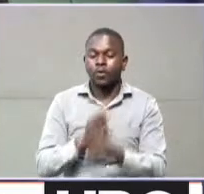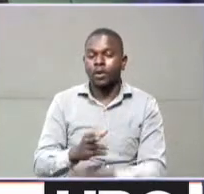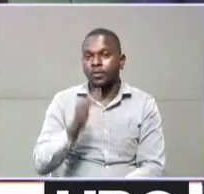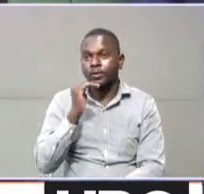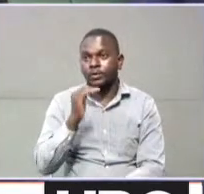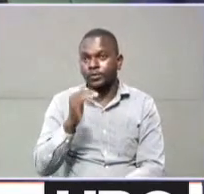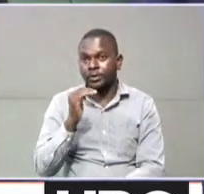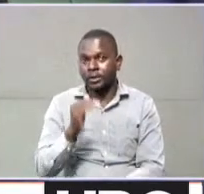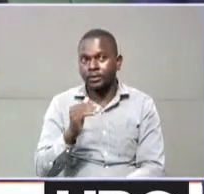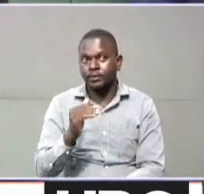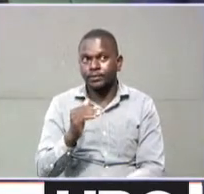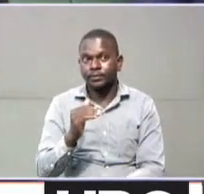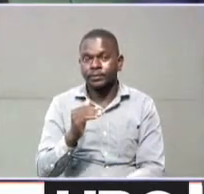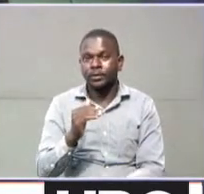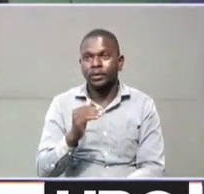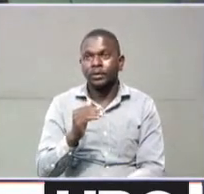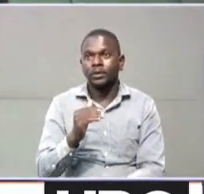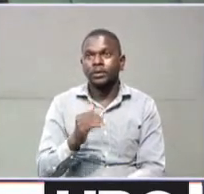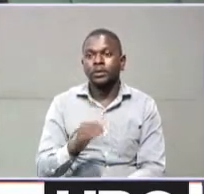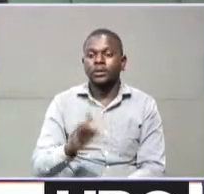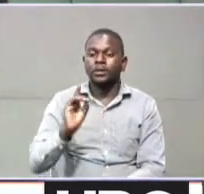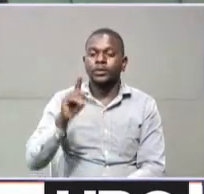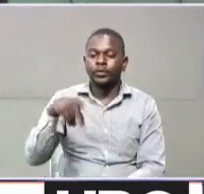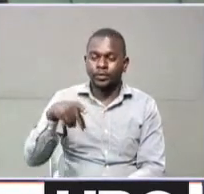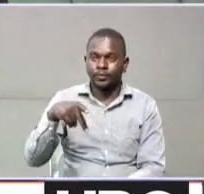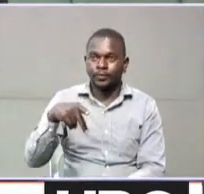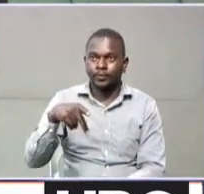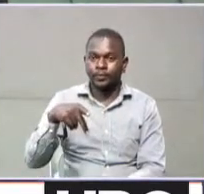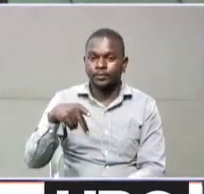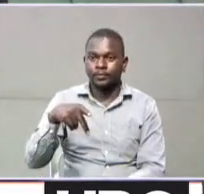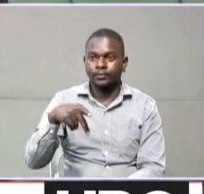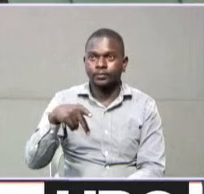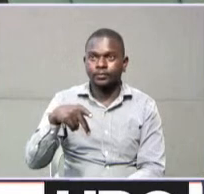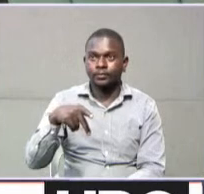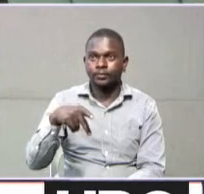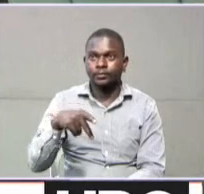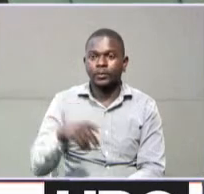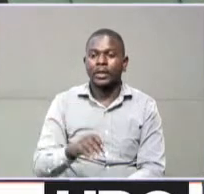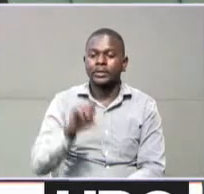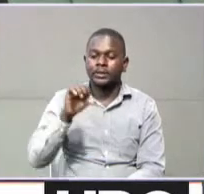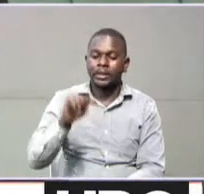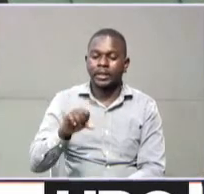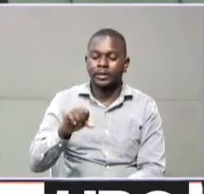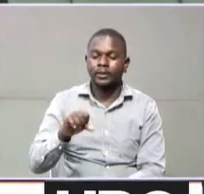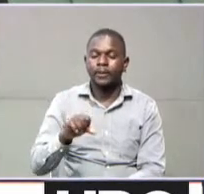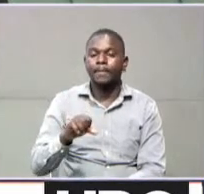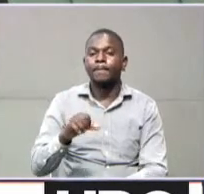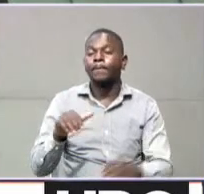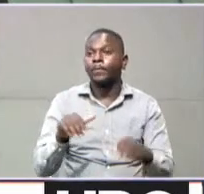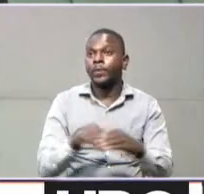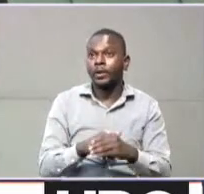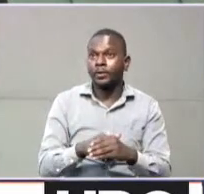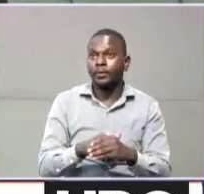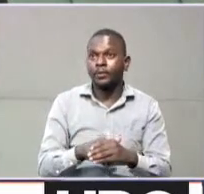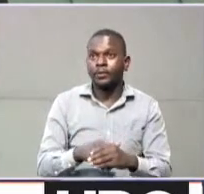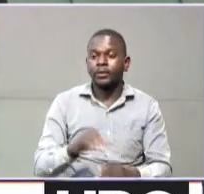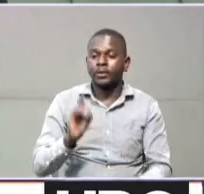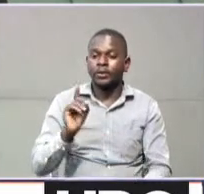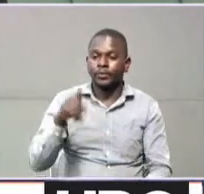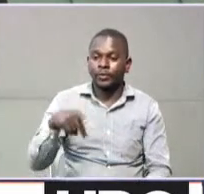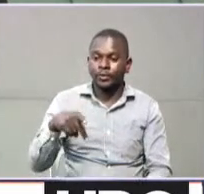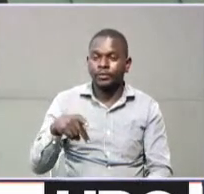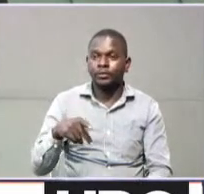speaker the democratic party caucus has nine members who are members of the dp